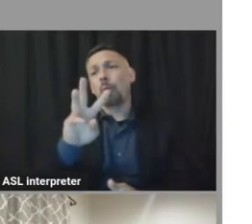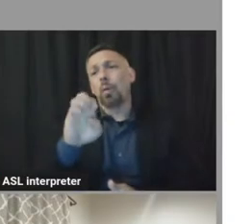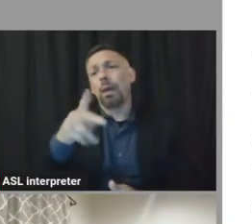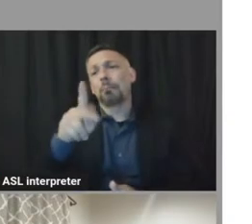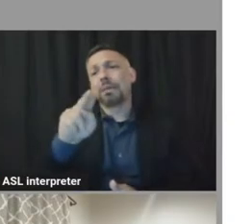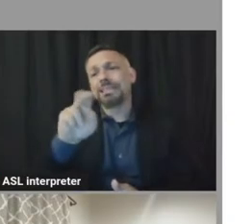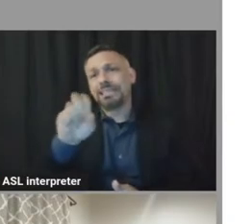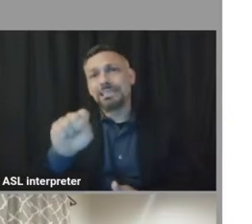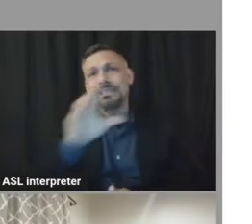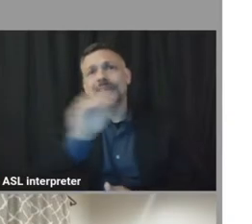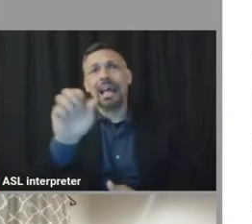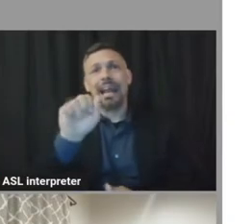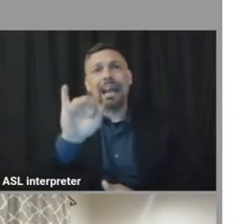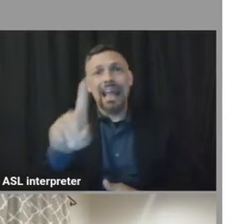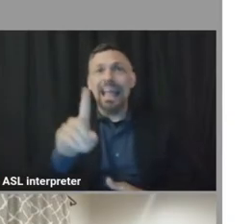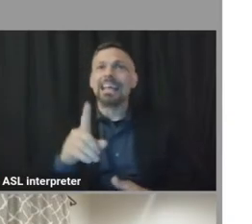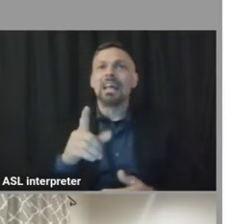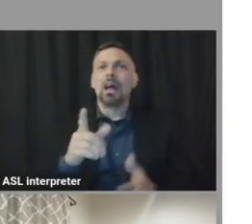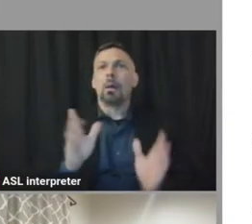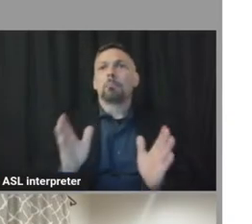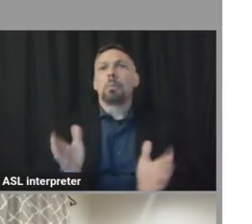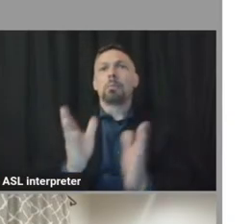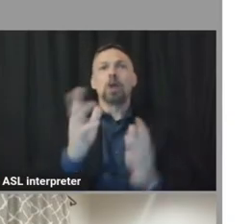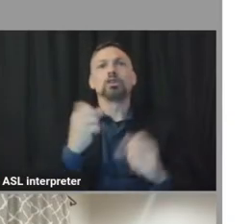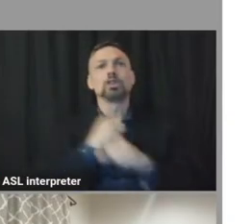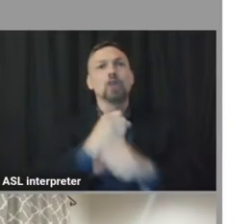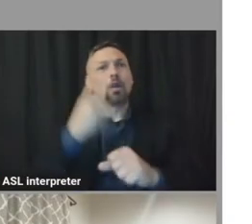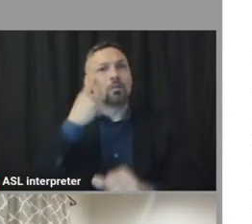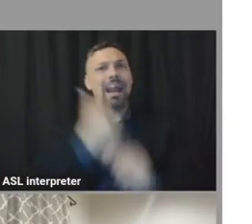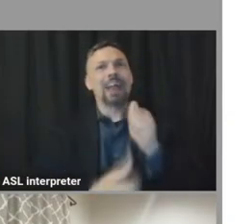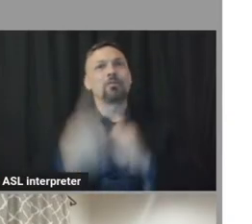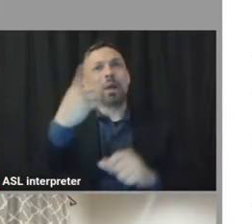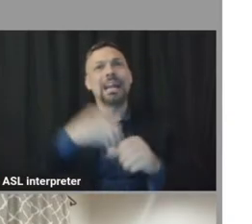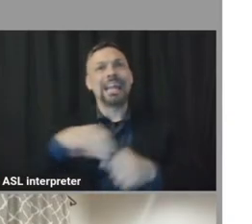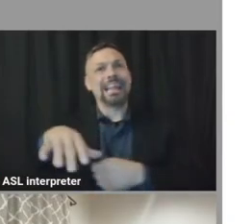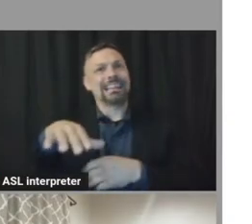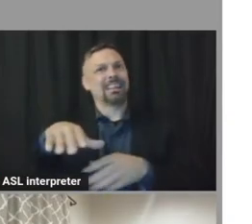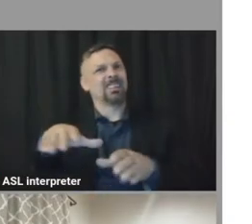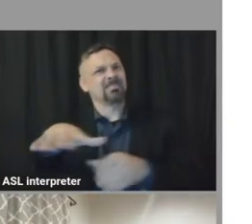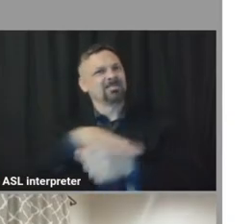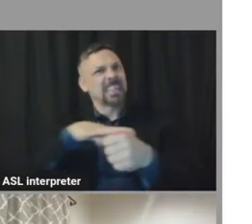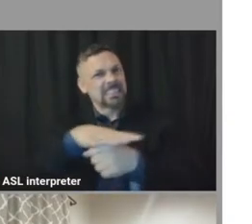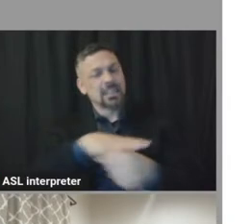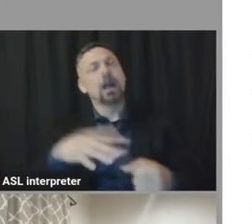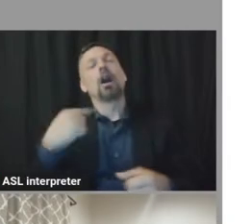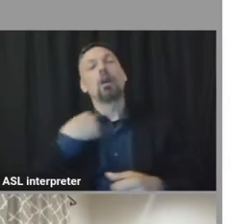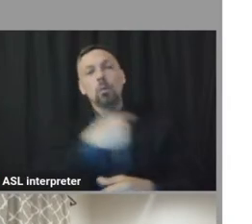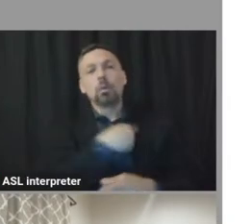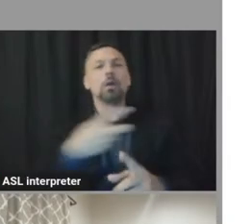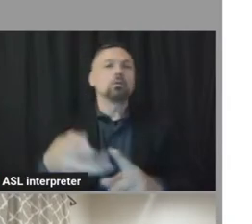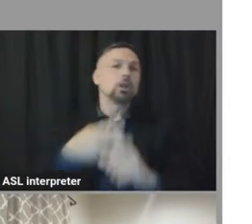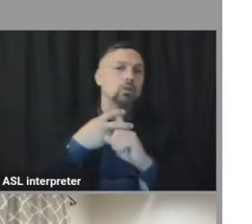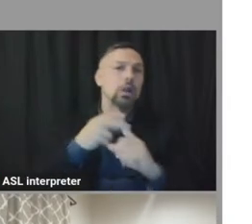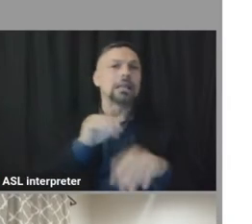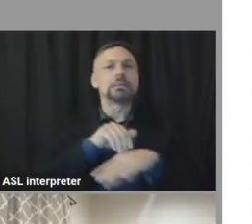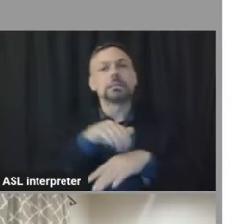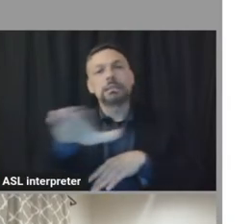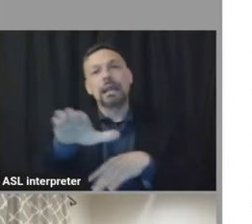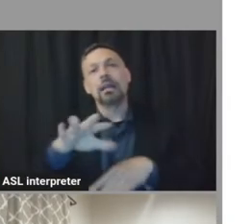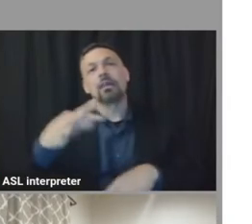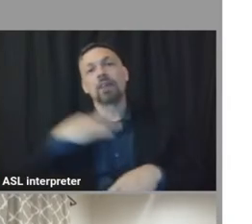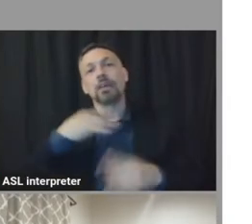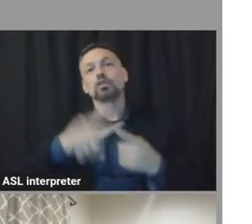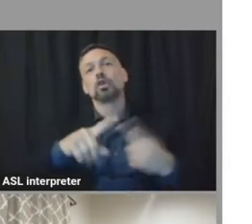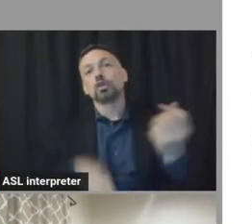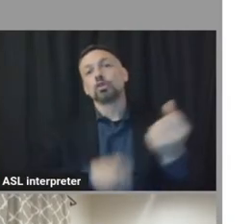to actually promote security for everybody in the region. So we are going to be recruiting and sending volunteers to support